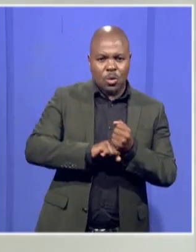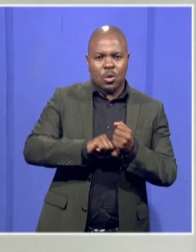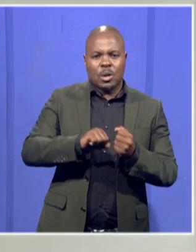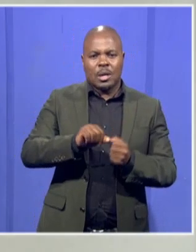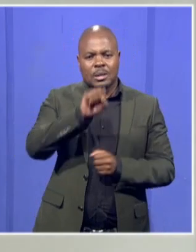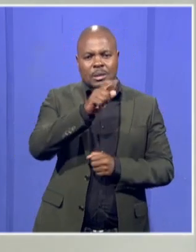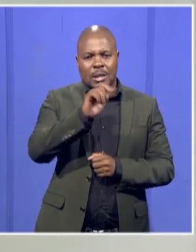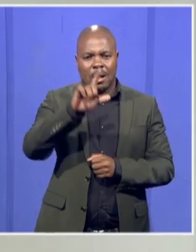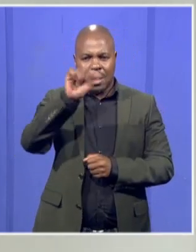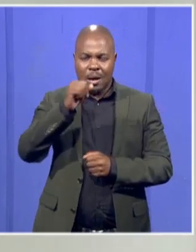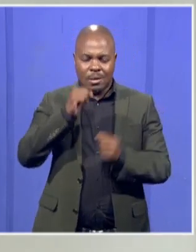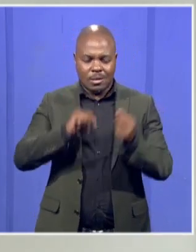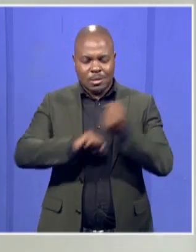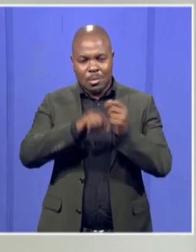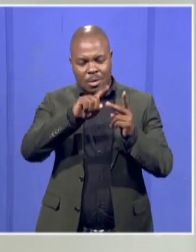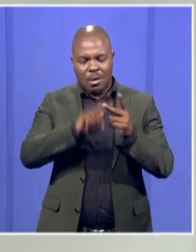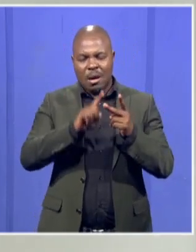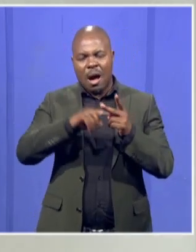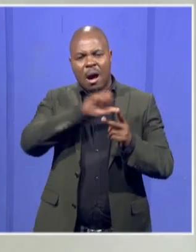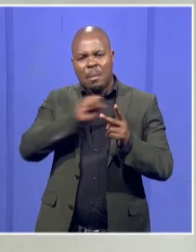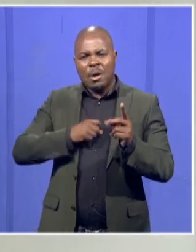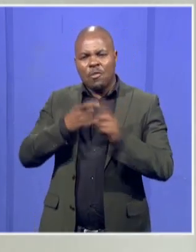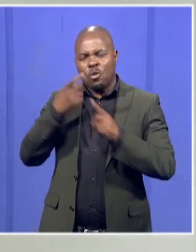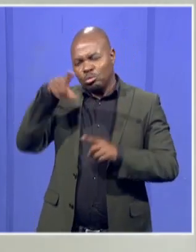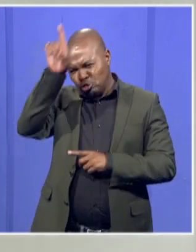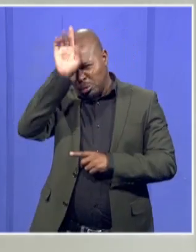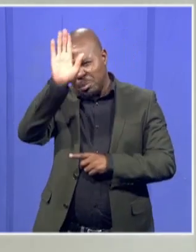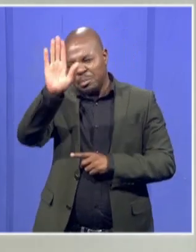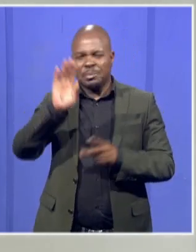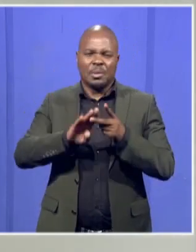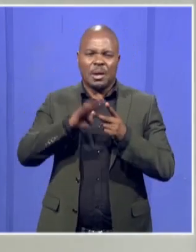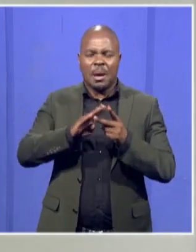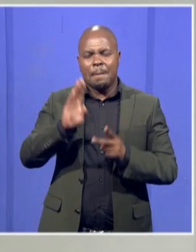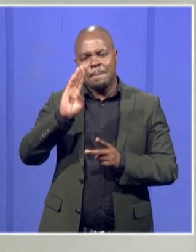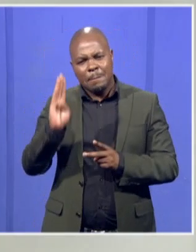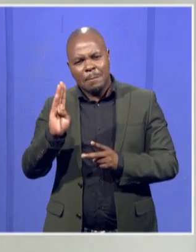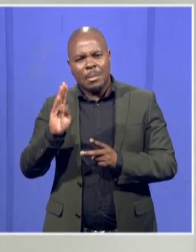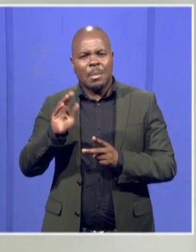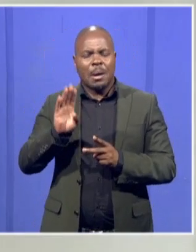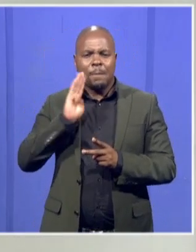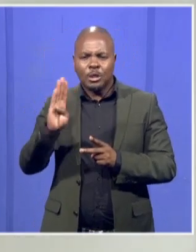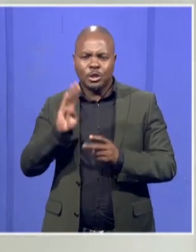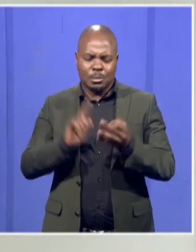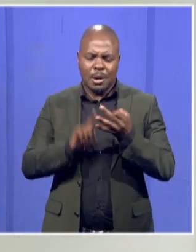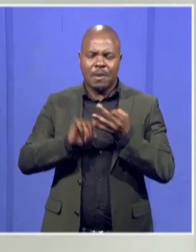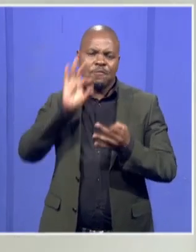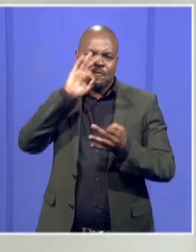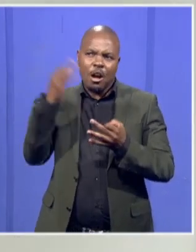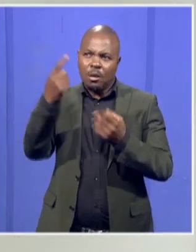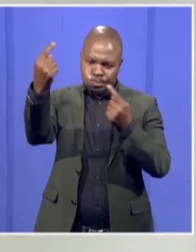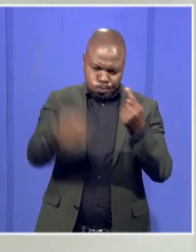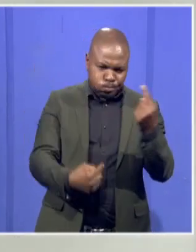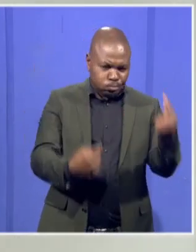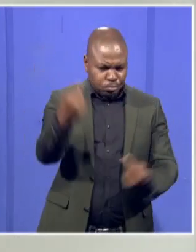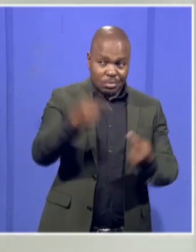Stella, but there were also ambassadors there coming in from Germany, Belgium, and France. All of them, in some way,